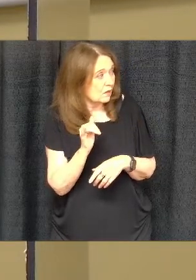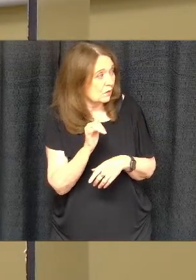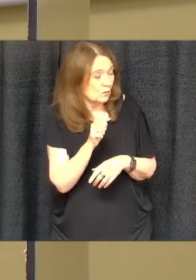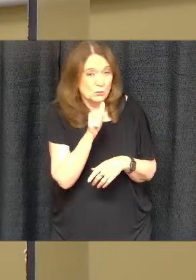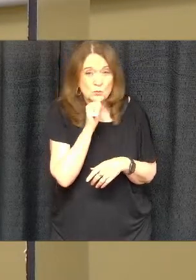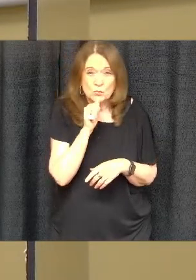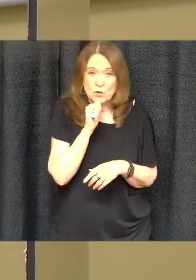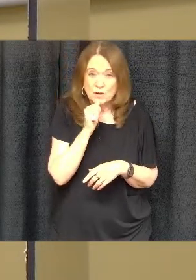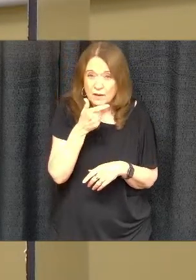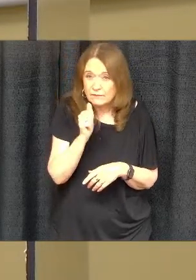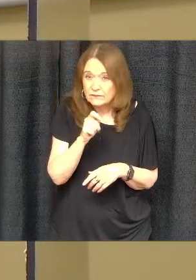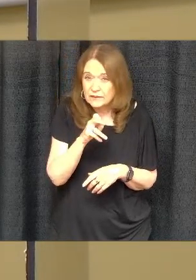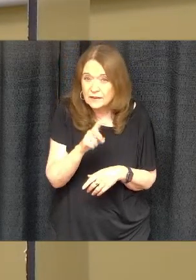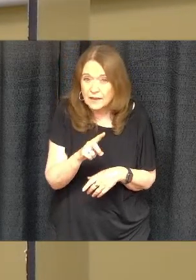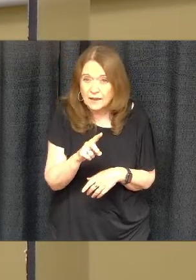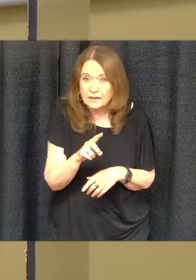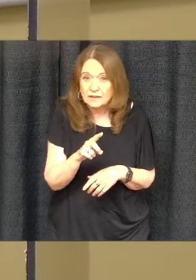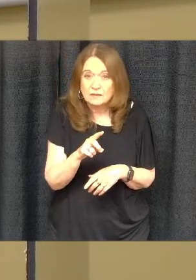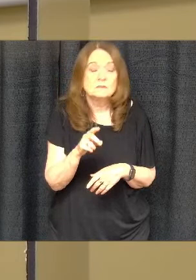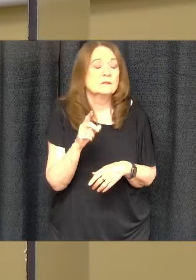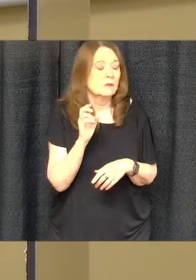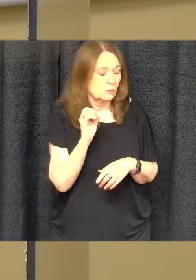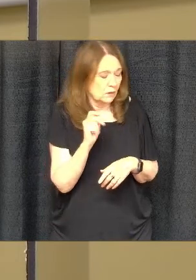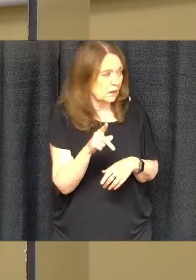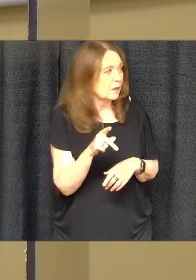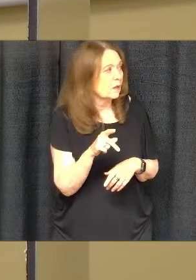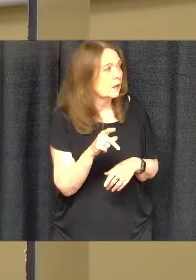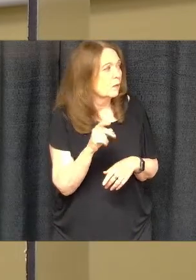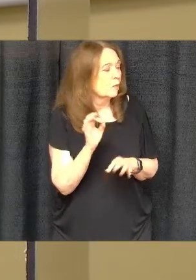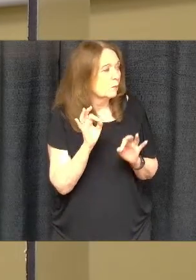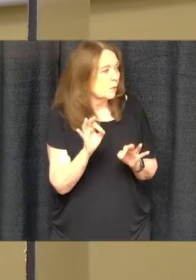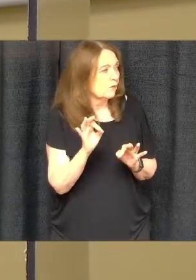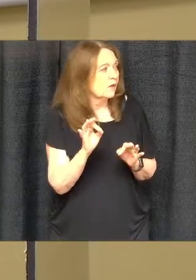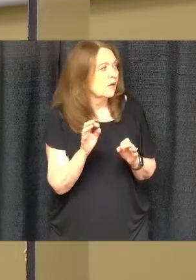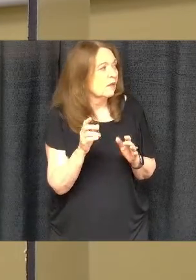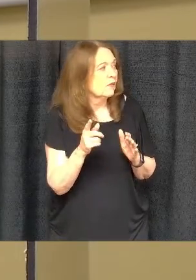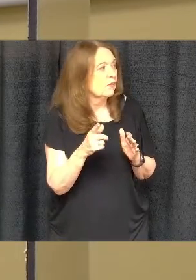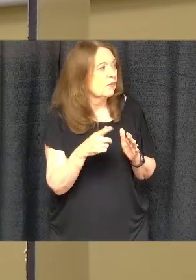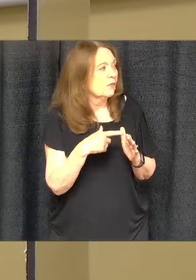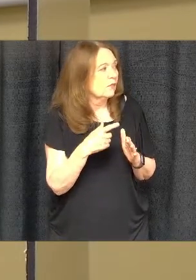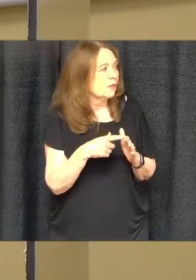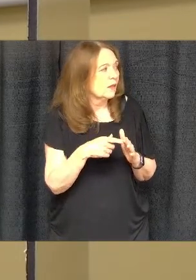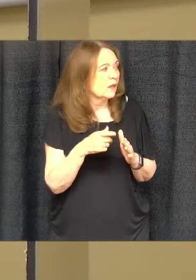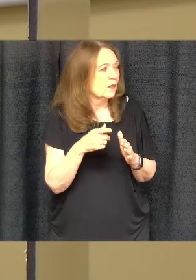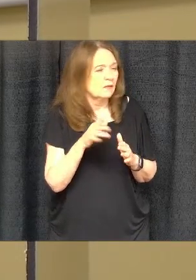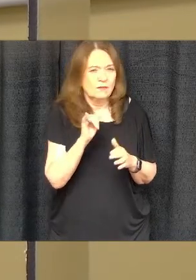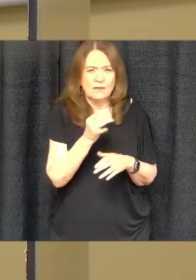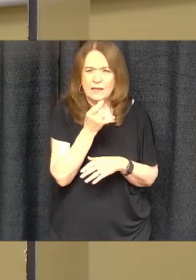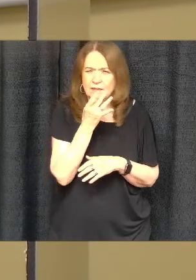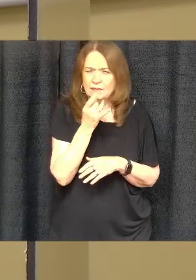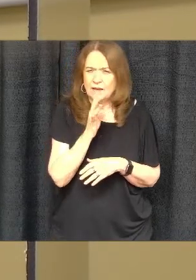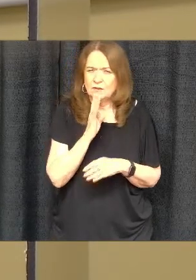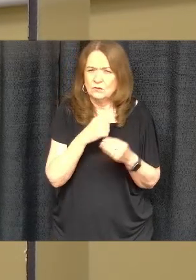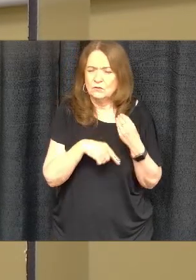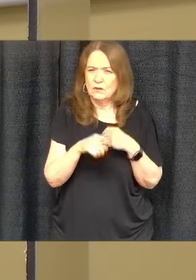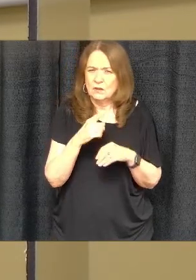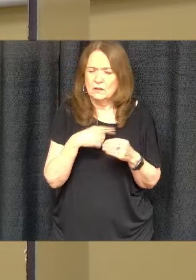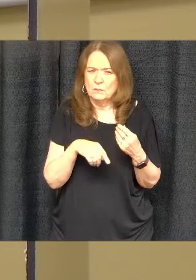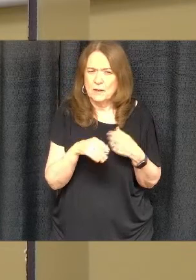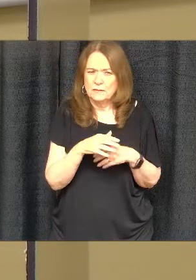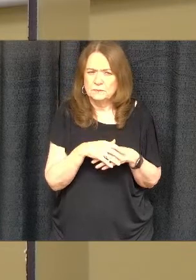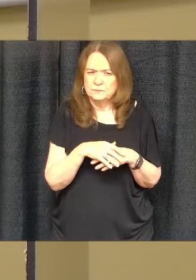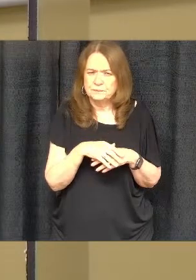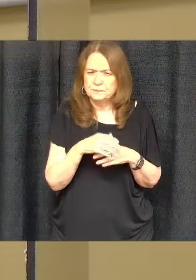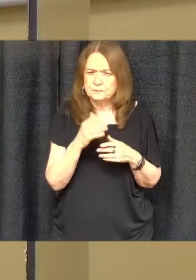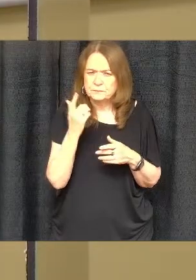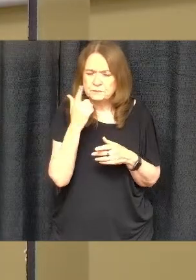gated community kind of thing? Correct. All right, perfect. And then when it comes to that light that you were speaking of, because